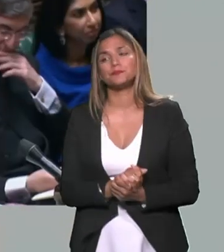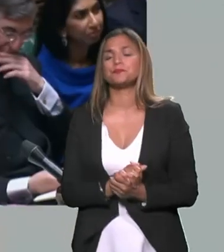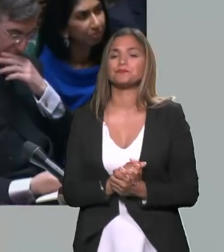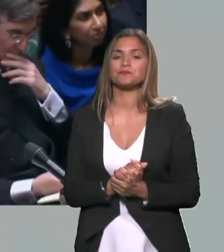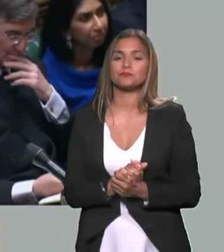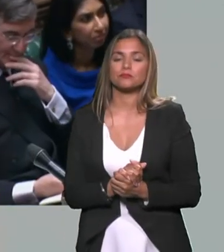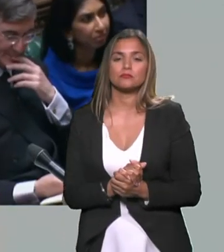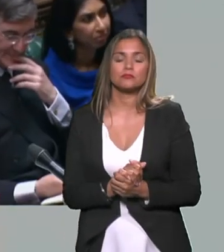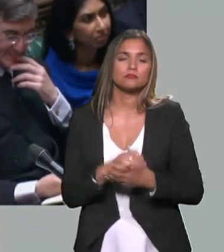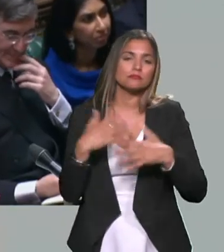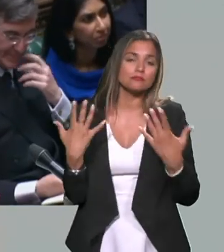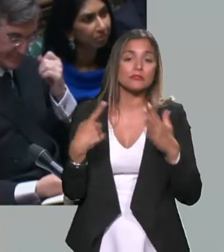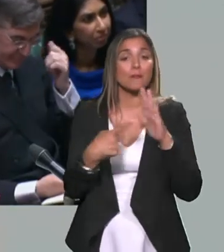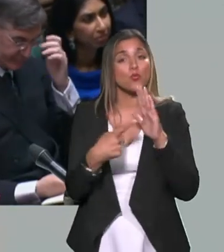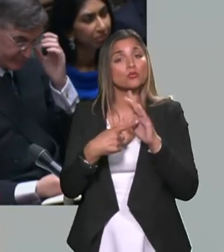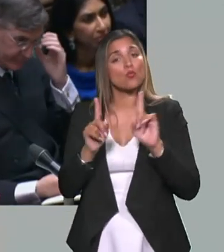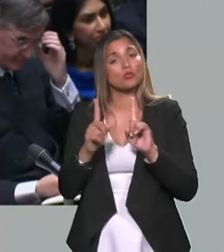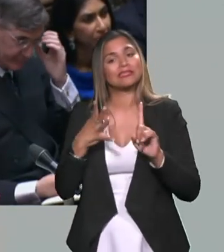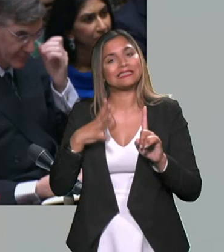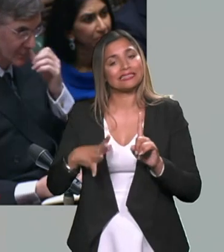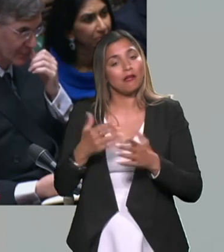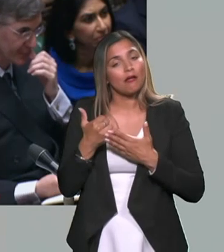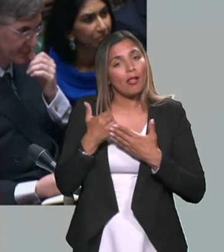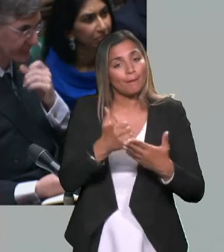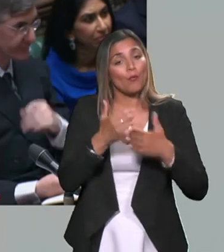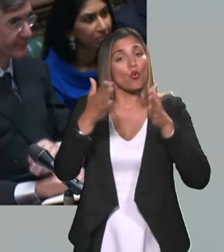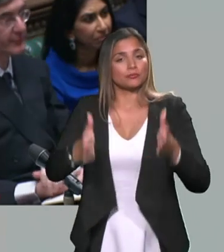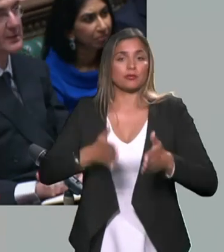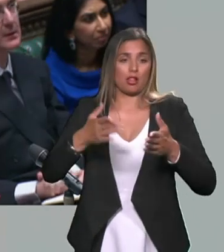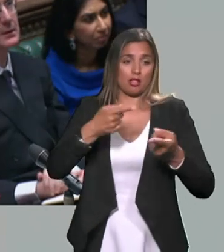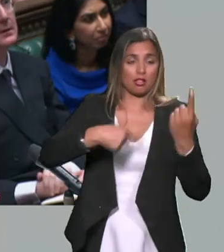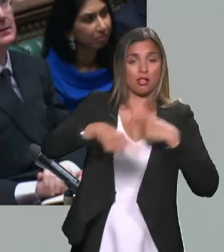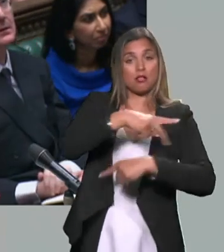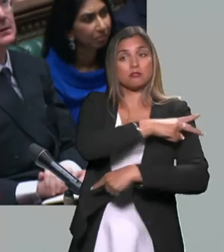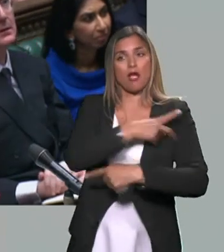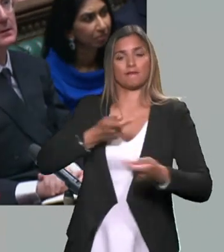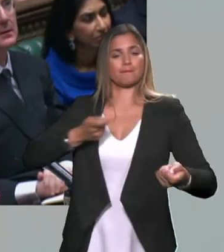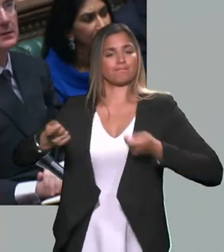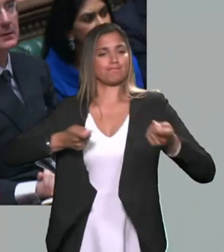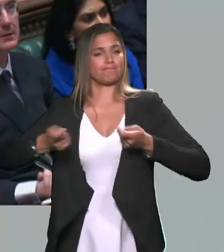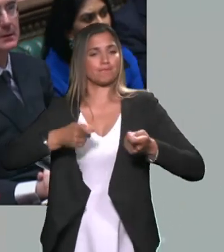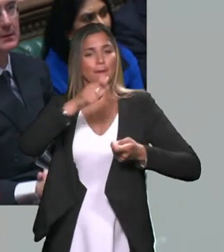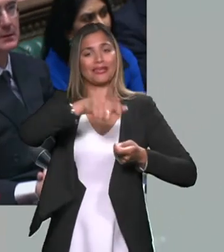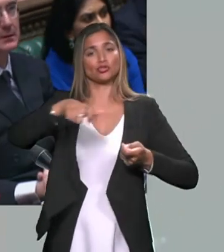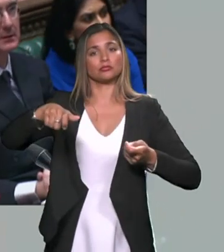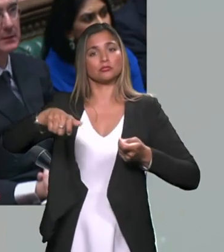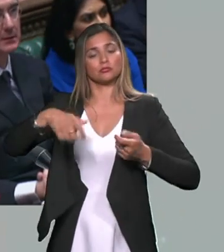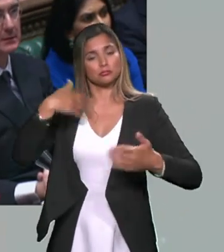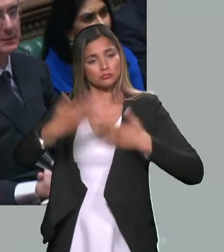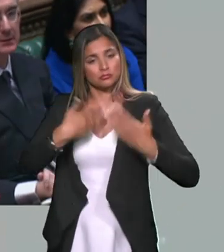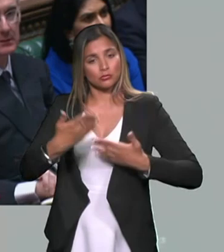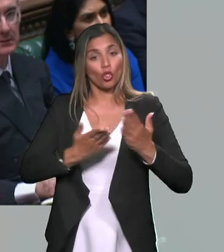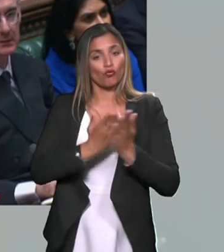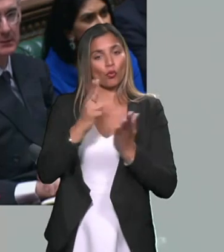is to help the hospital staff to move patients through the system. And too often, I'm afraid, it is impossible because a proportion